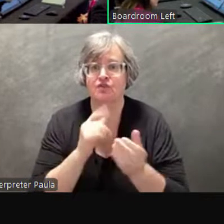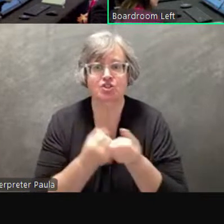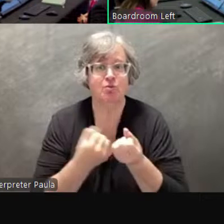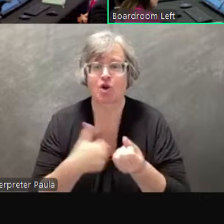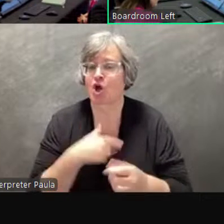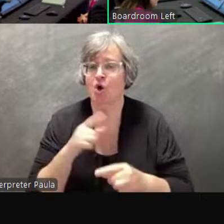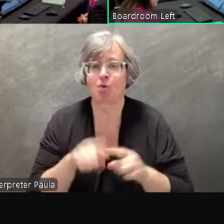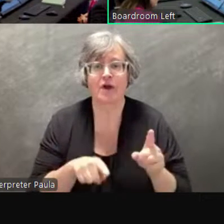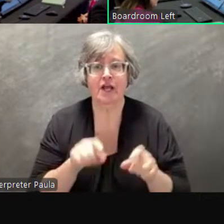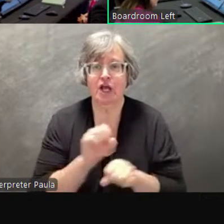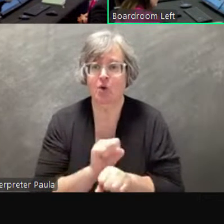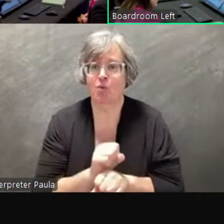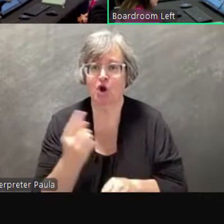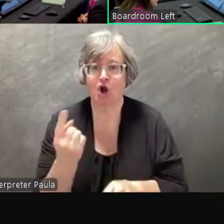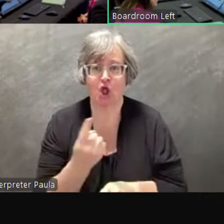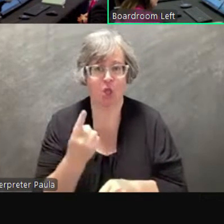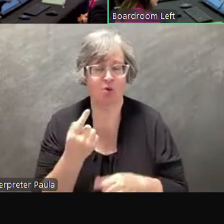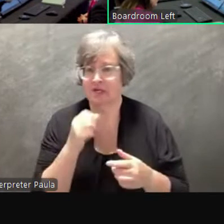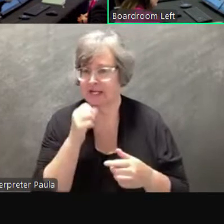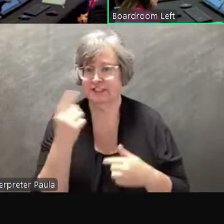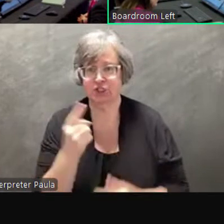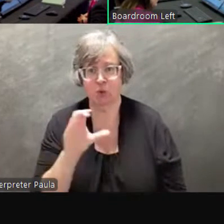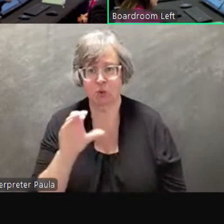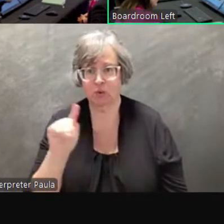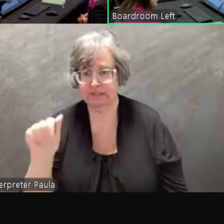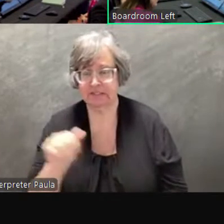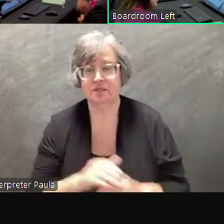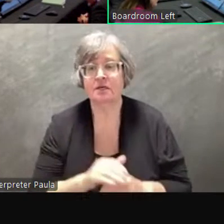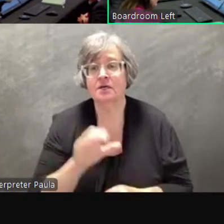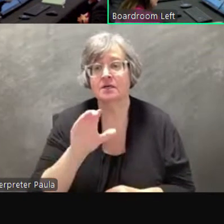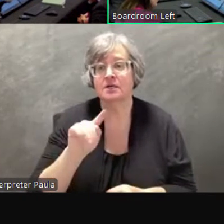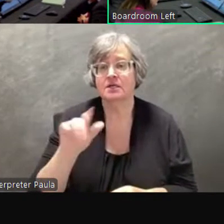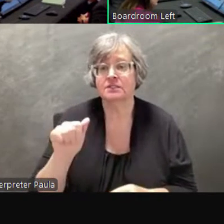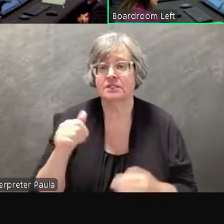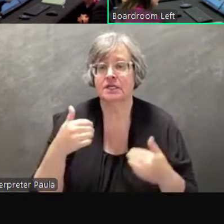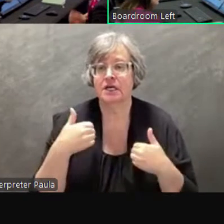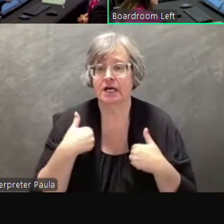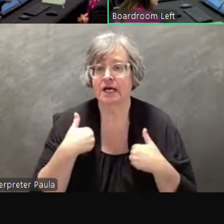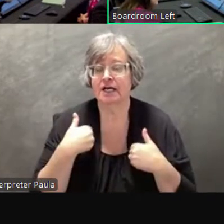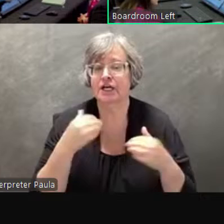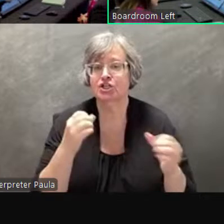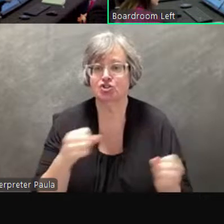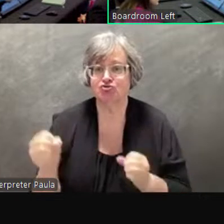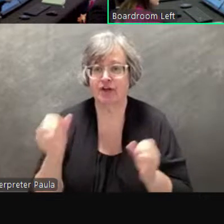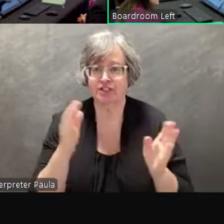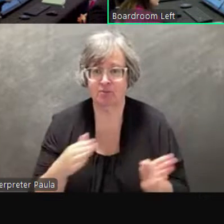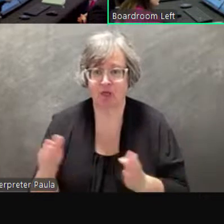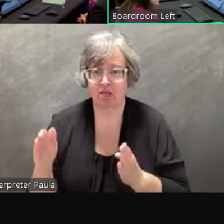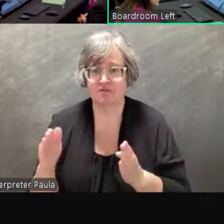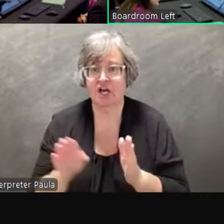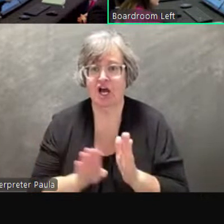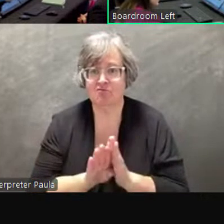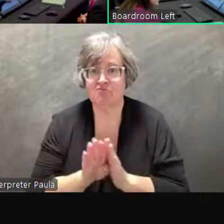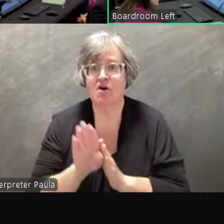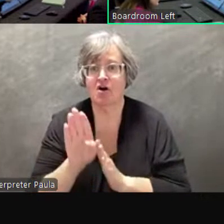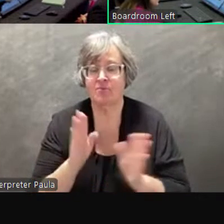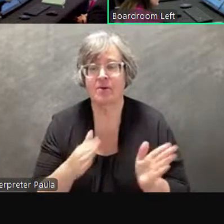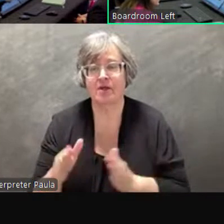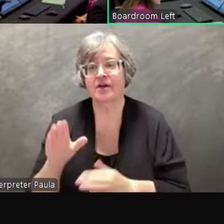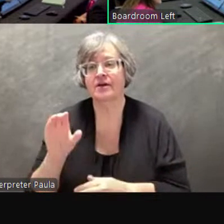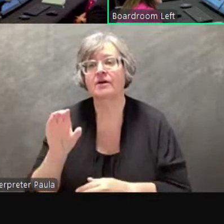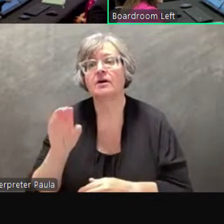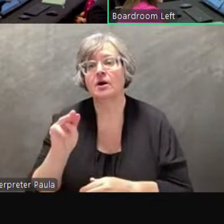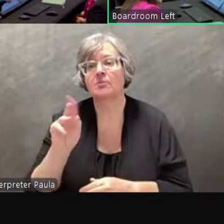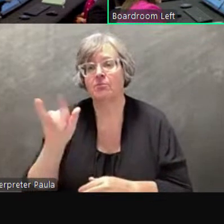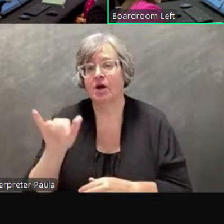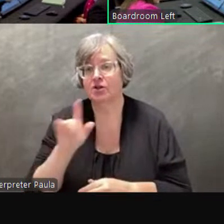want to say that we have in place, CTA has in place a strategic plan, or is developing one, and Molly has been great at connecting dots